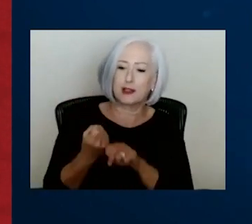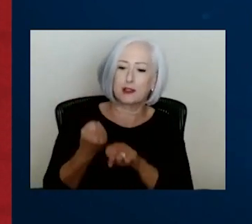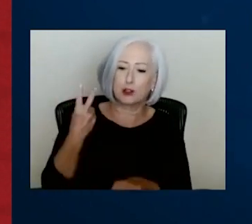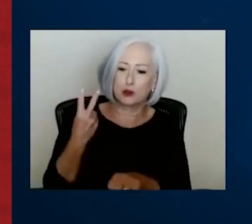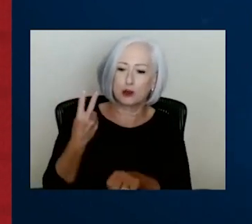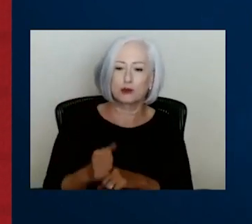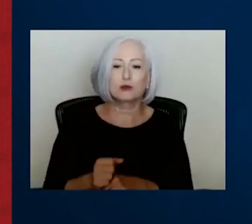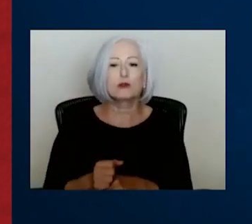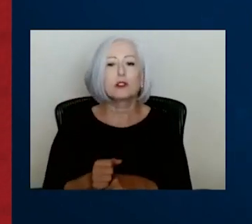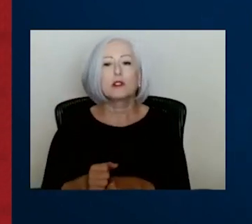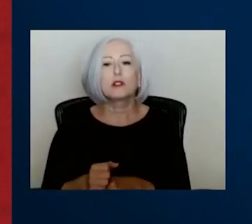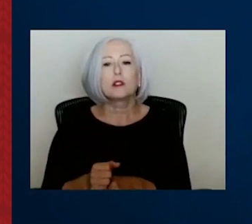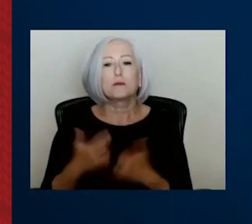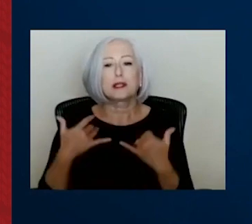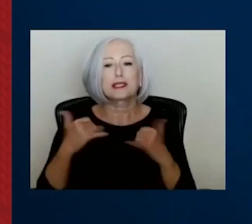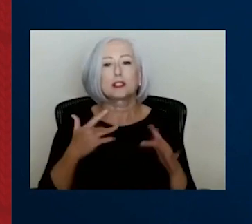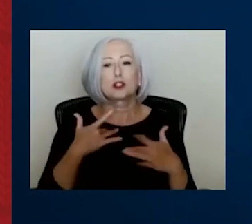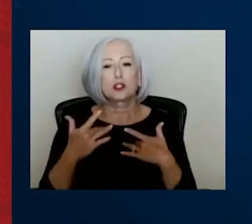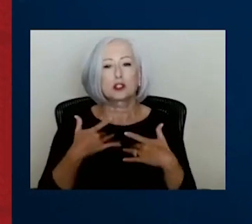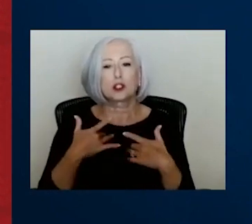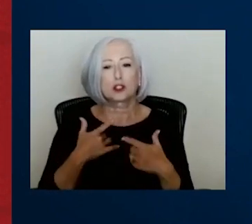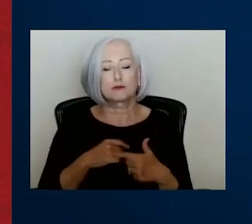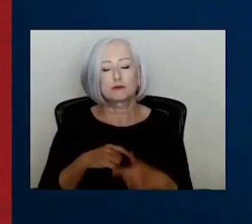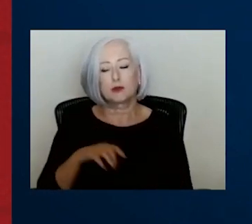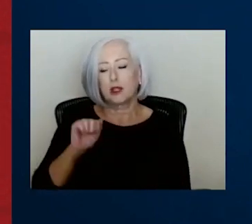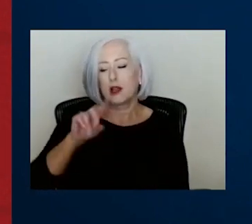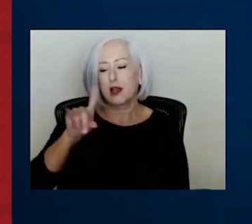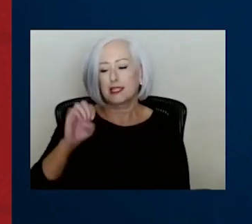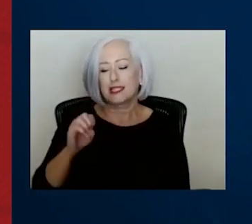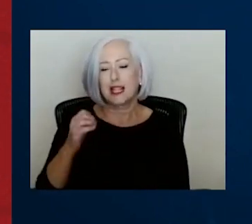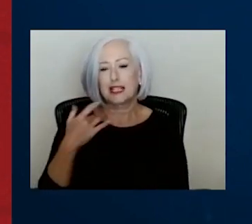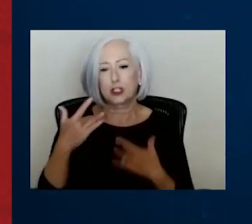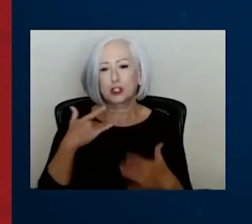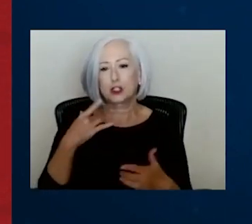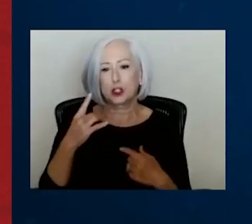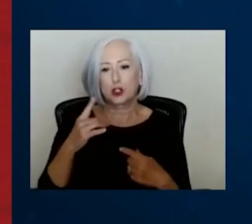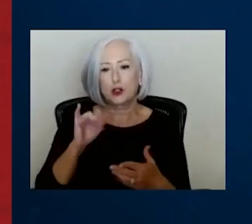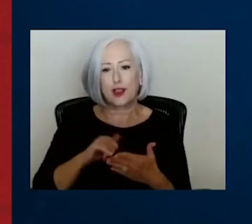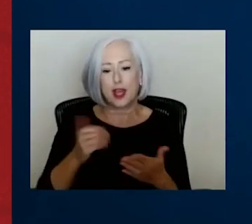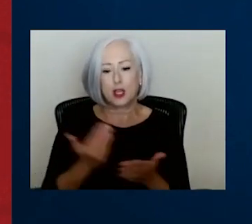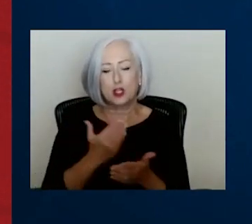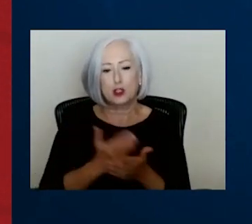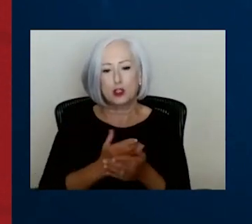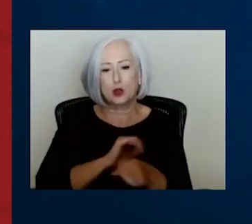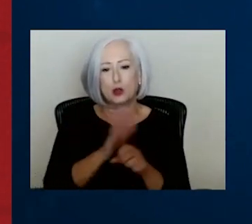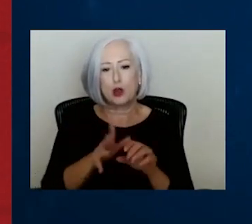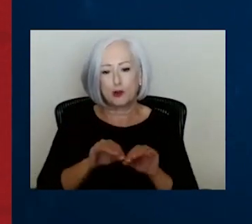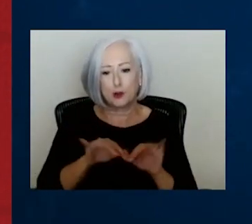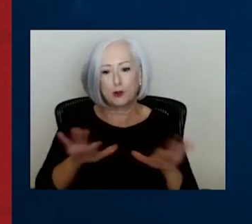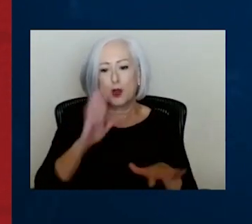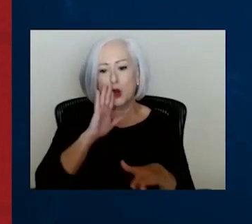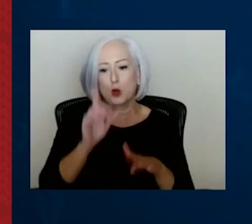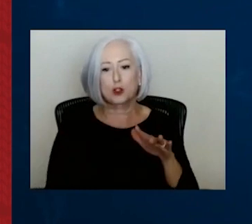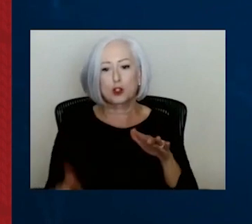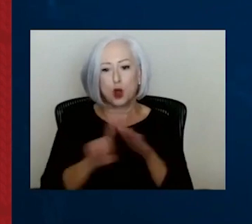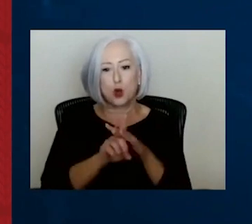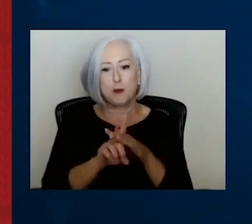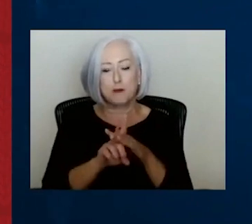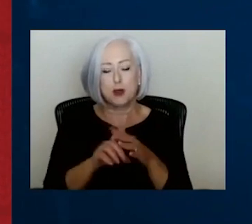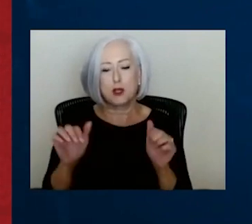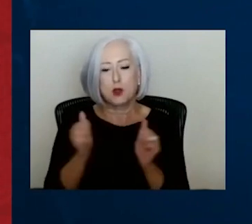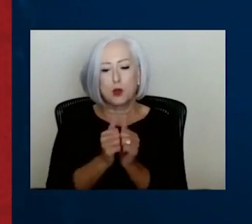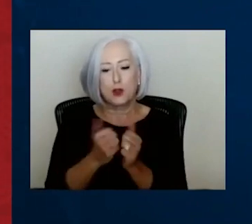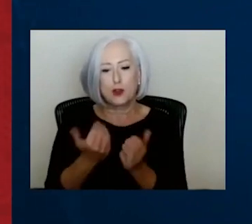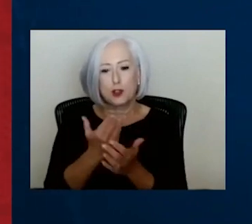speak about that. And then Adele is concerned that this new surge will come and there'll be new variants and the vaccine will